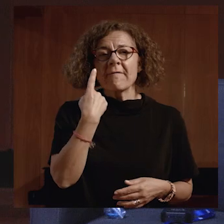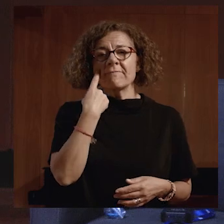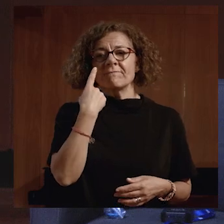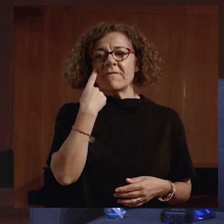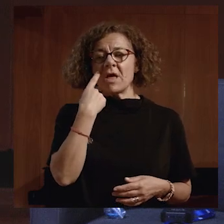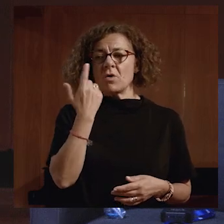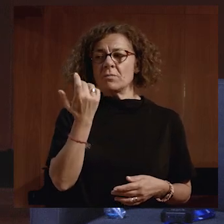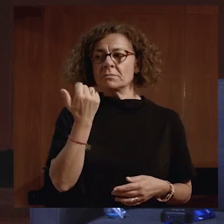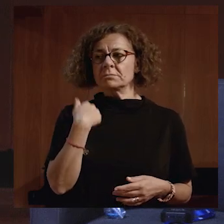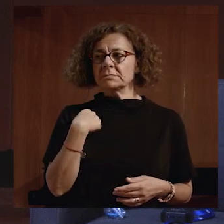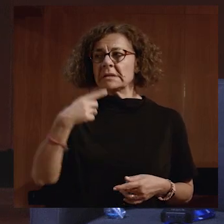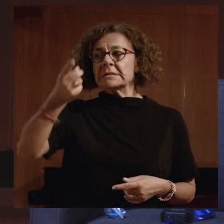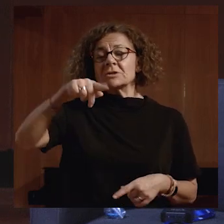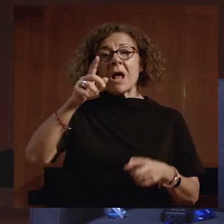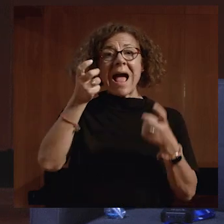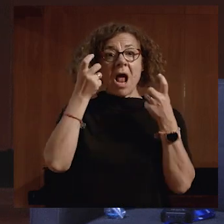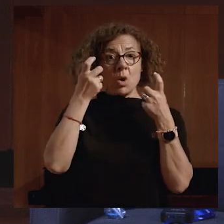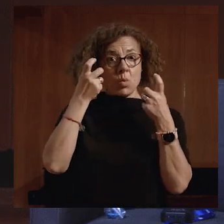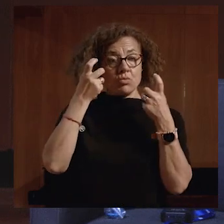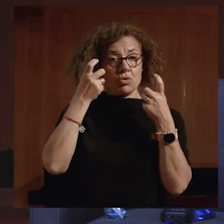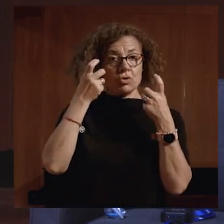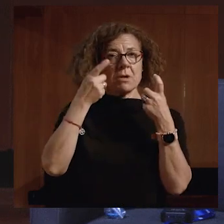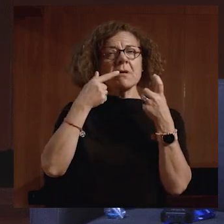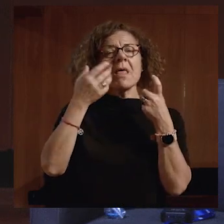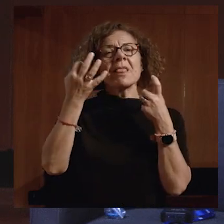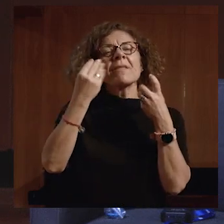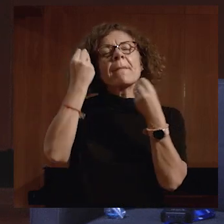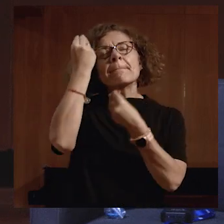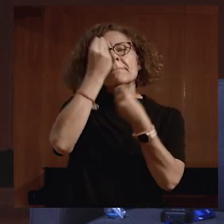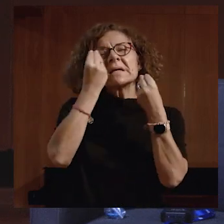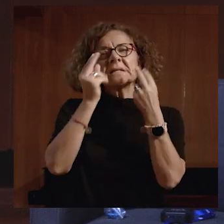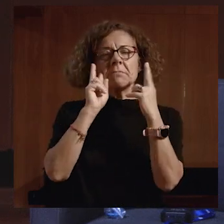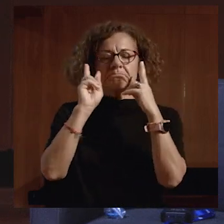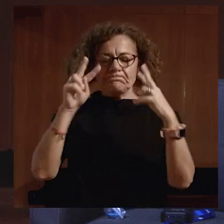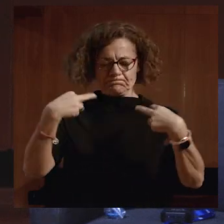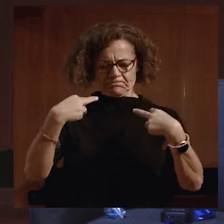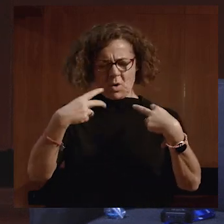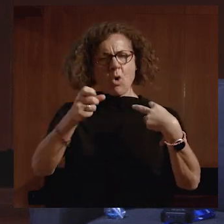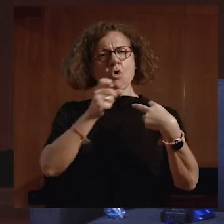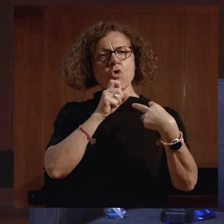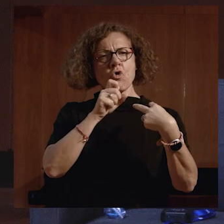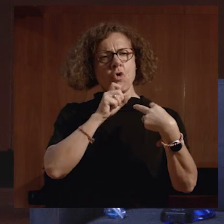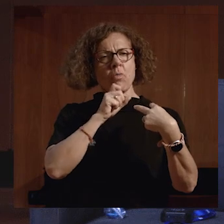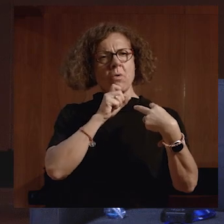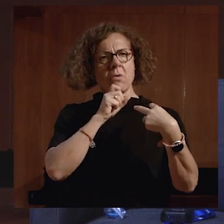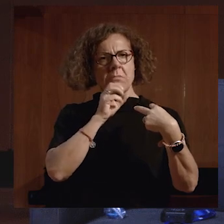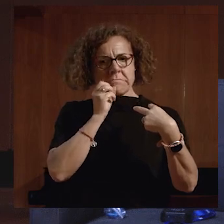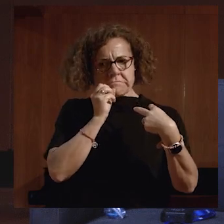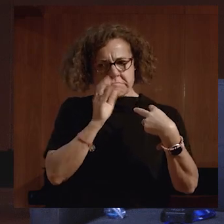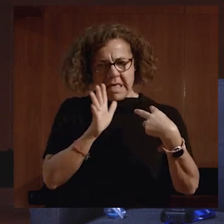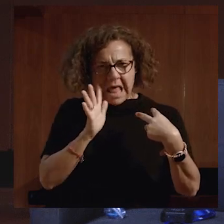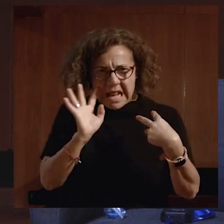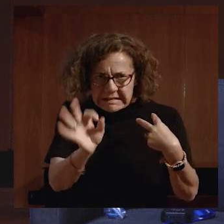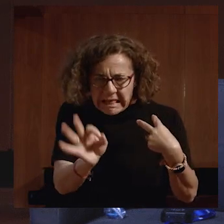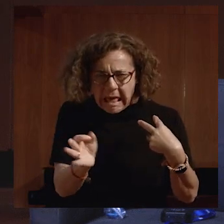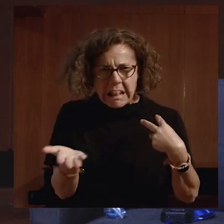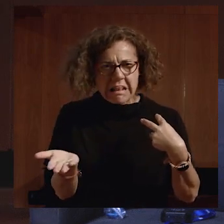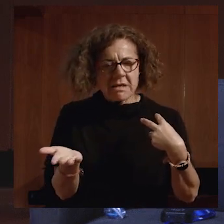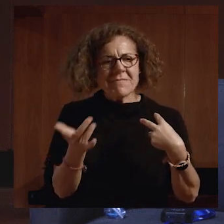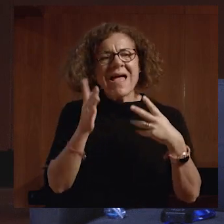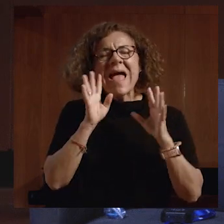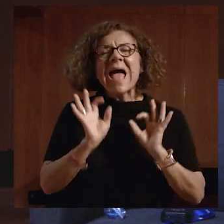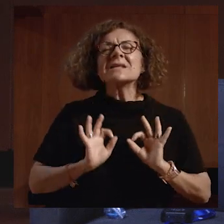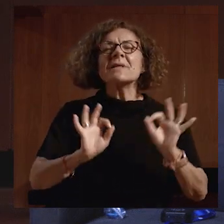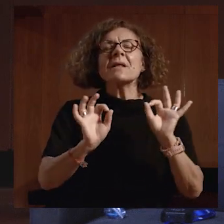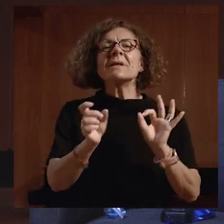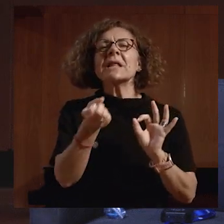how are you looking at yourself in an objective way? And especially be realistic, how do you fit in with